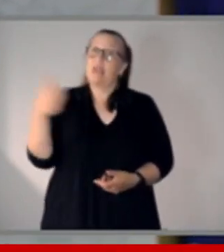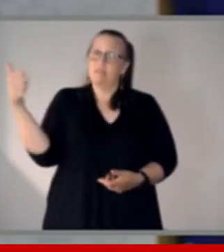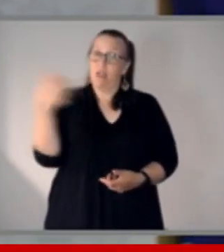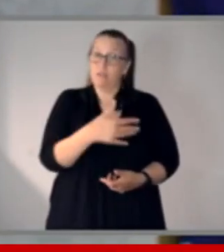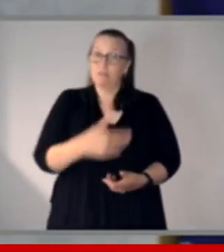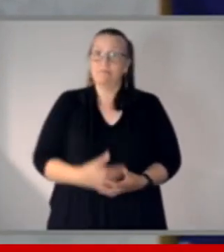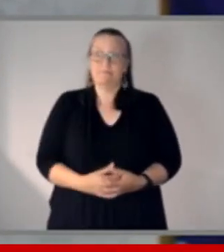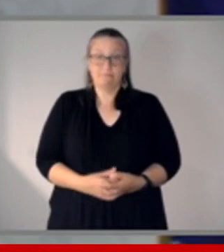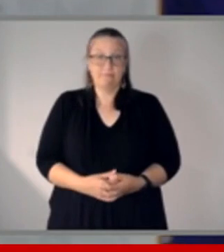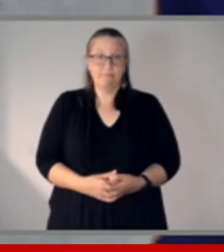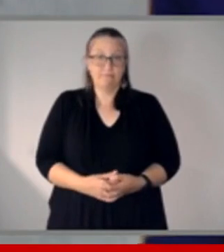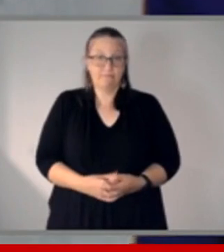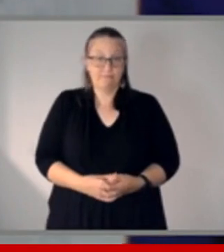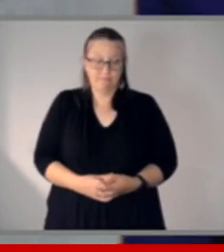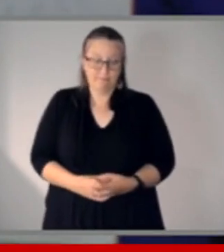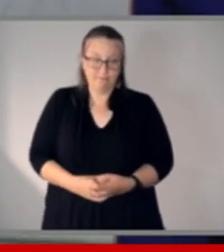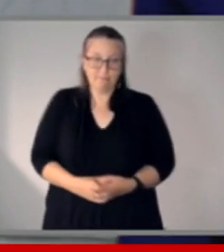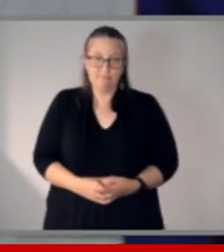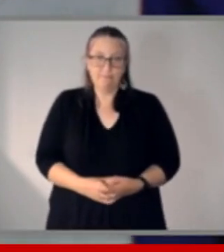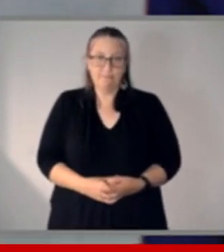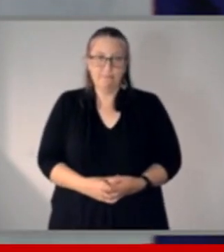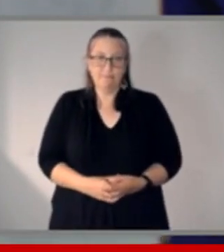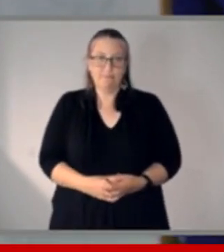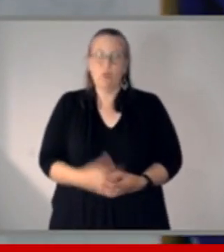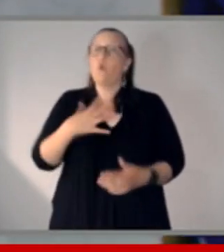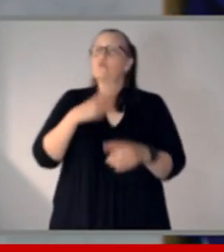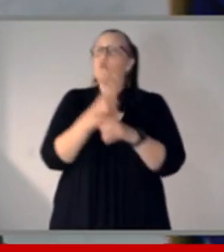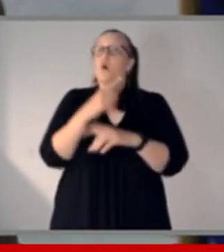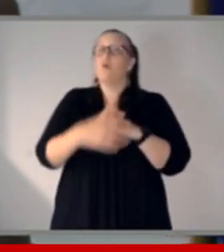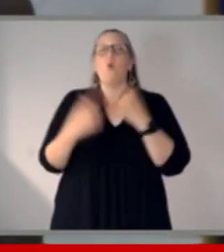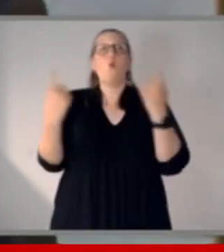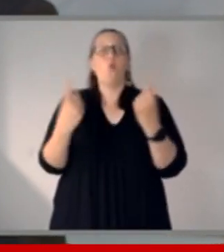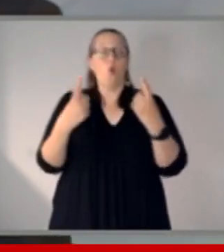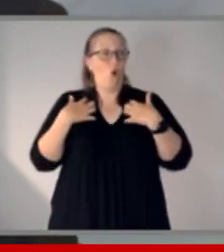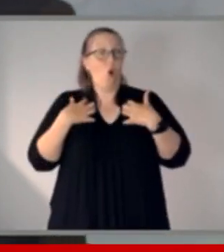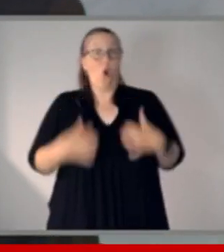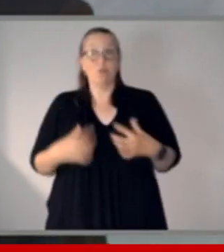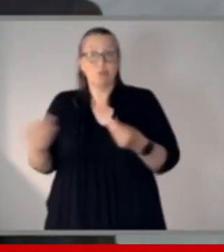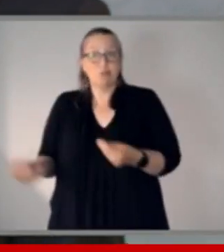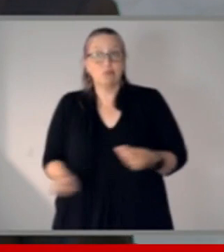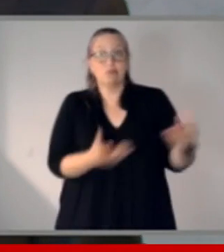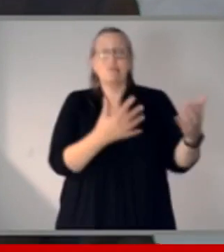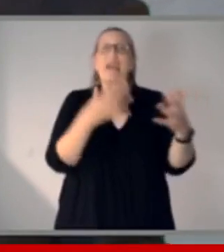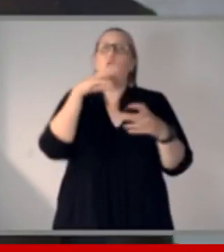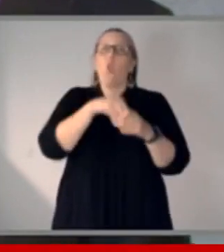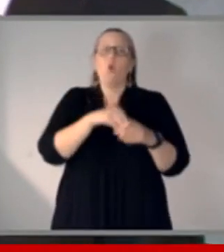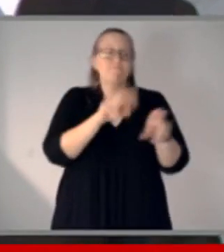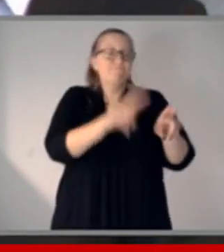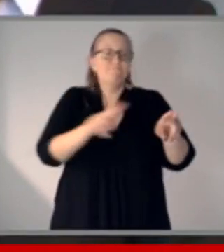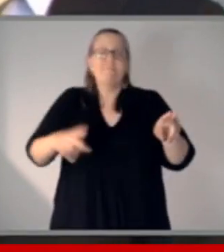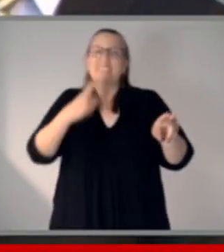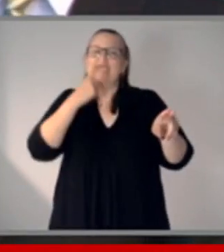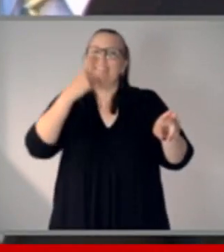This is looking at hospitalisation, including ICU, of course, in hospitals. The blue